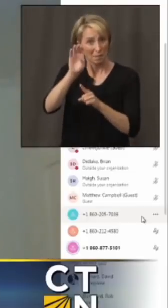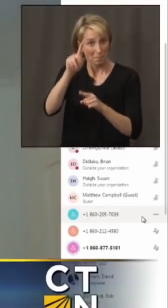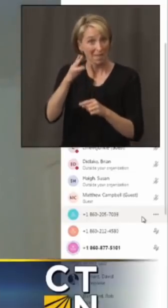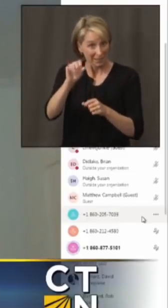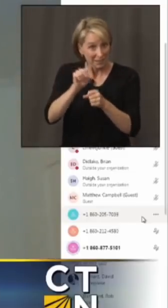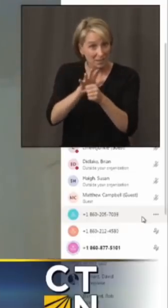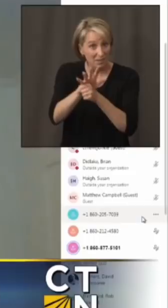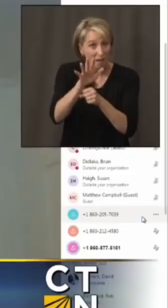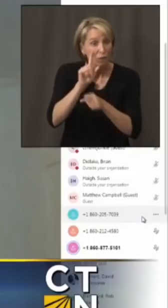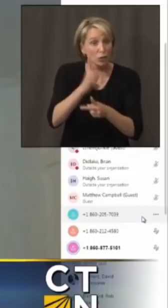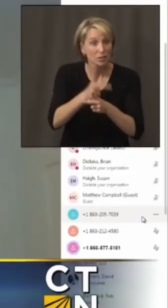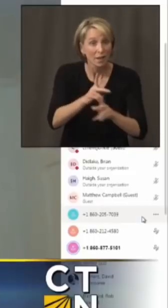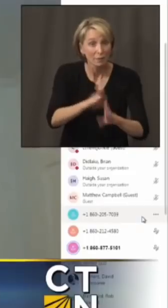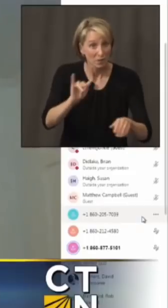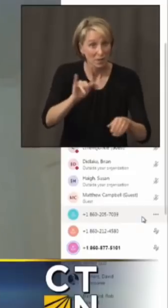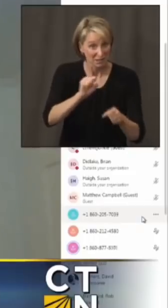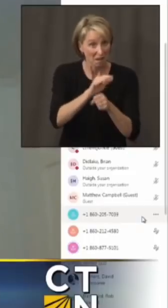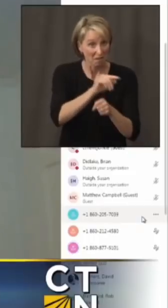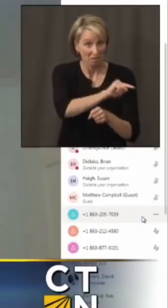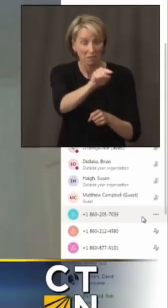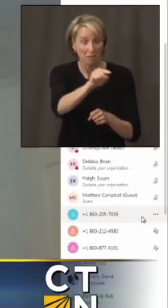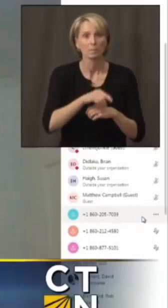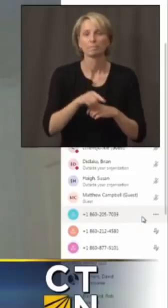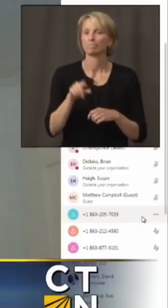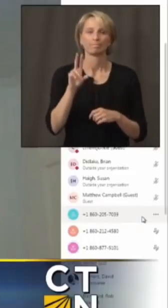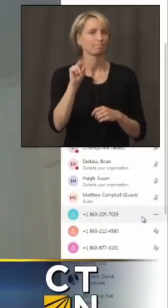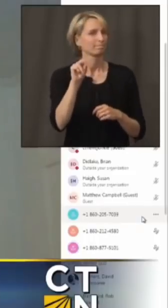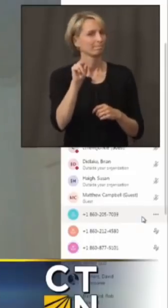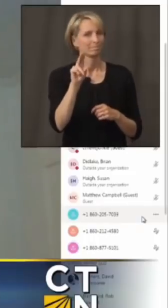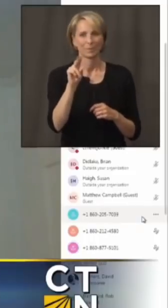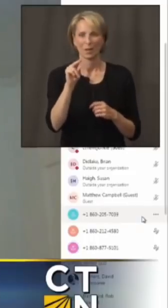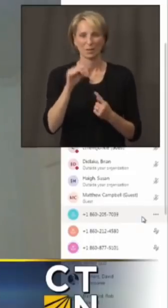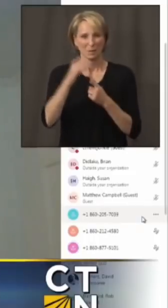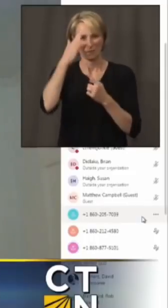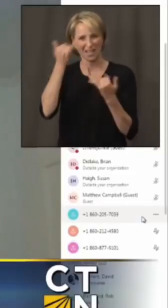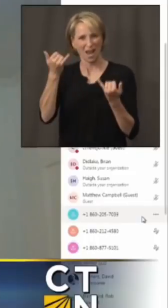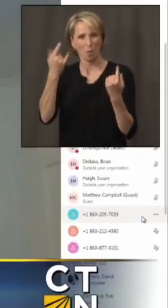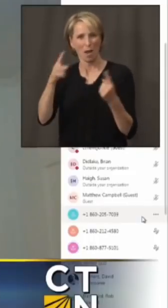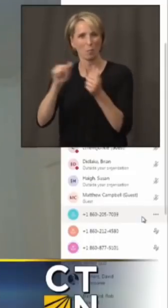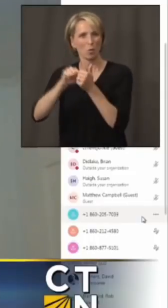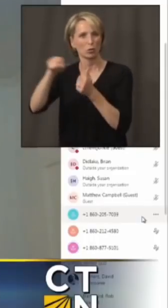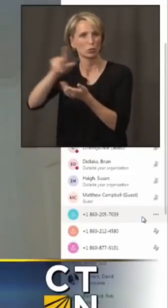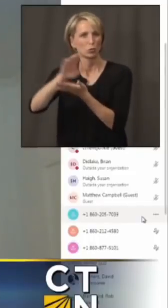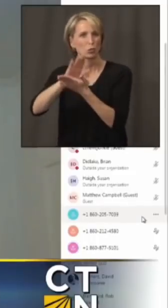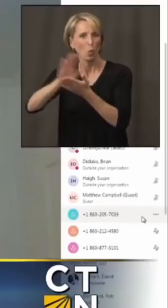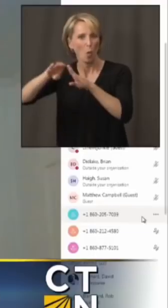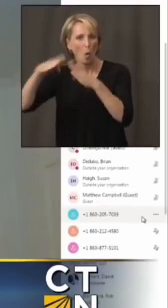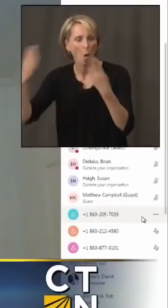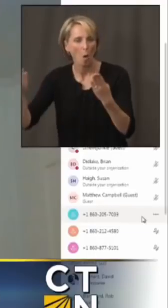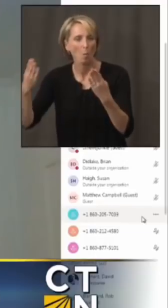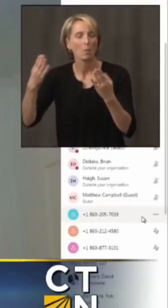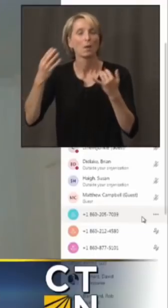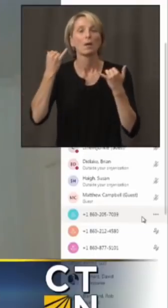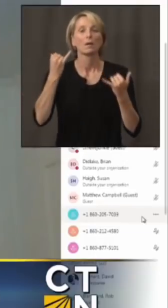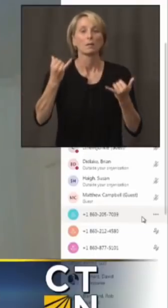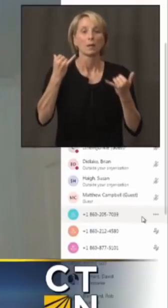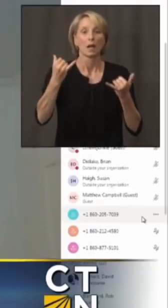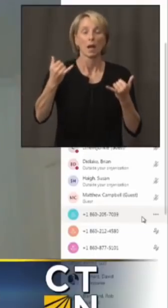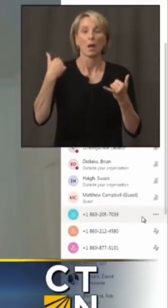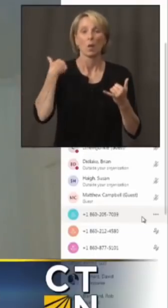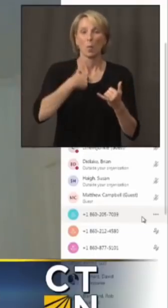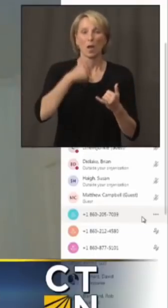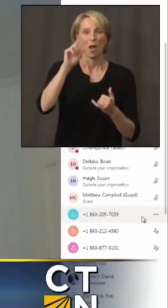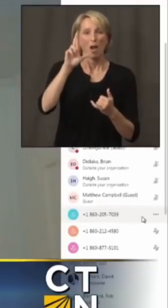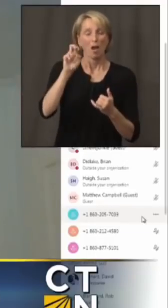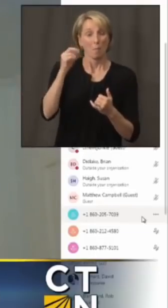No, particularly with the public schools. So at this point, we are at about 50% of our pre-COVID